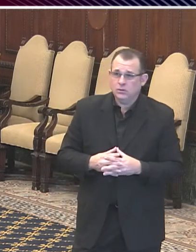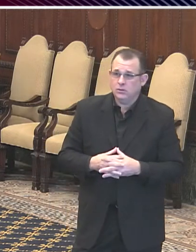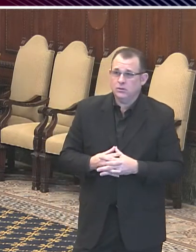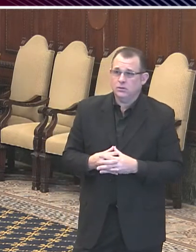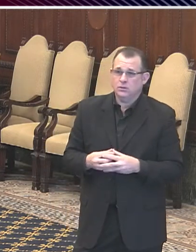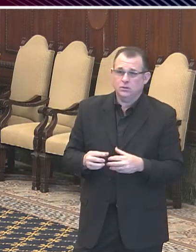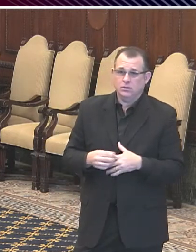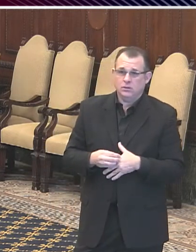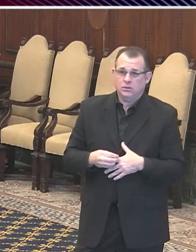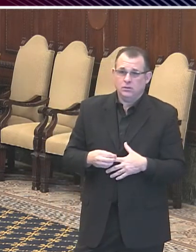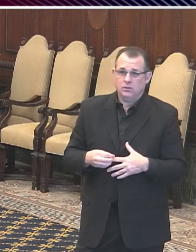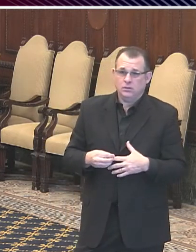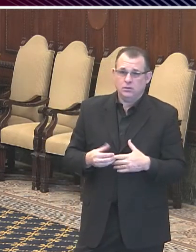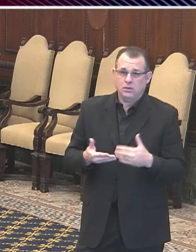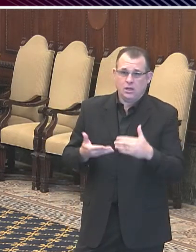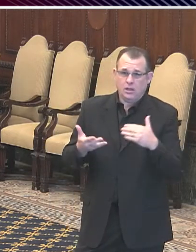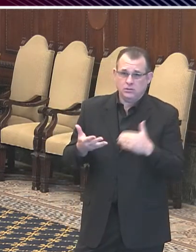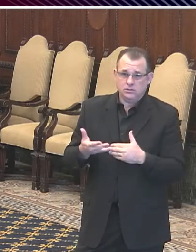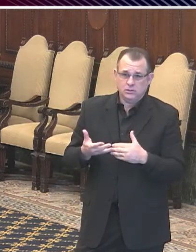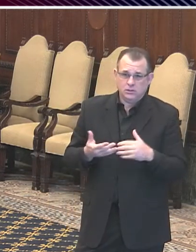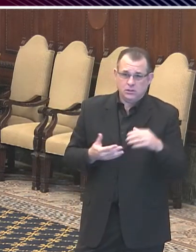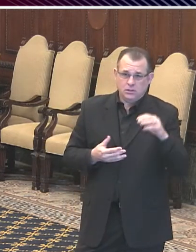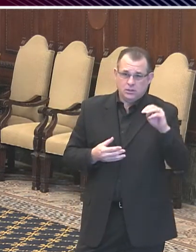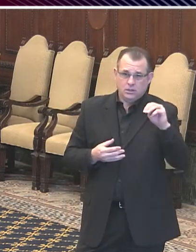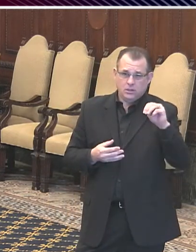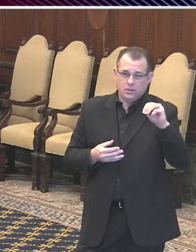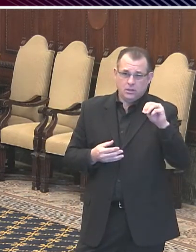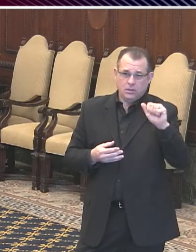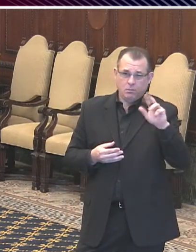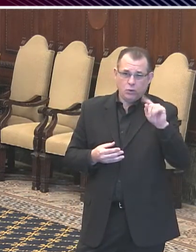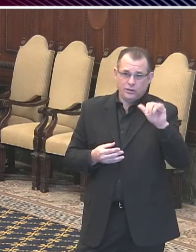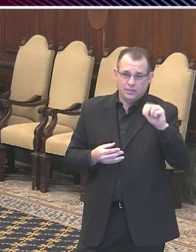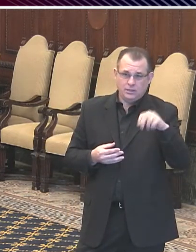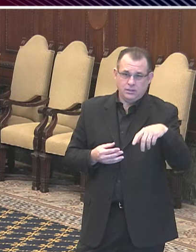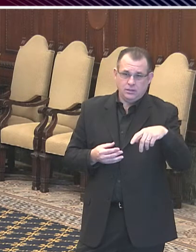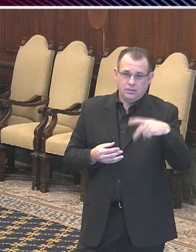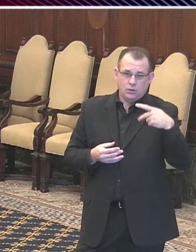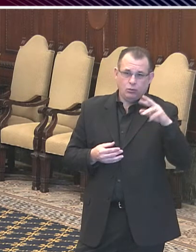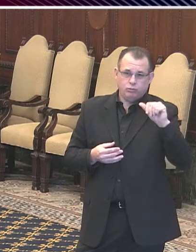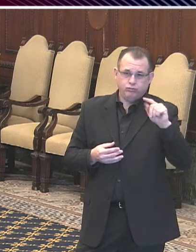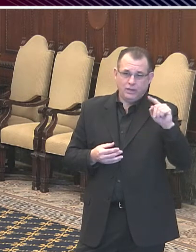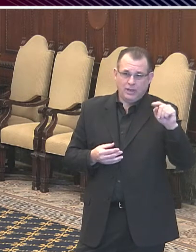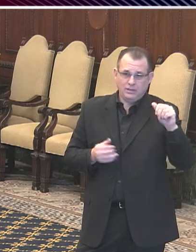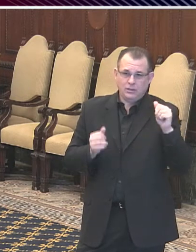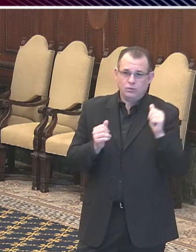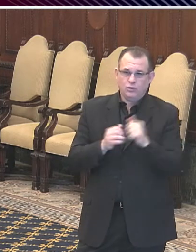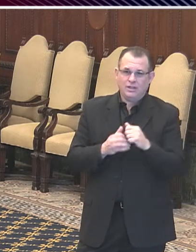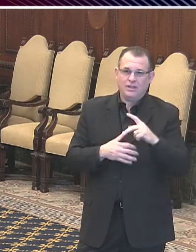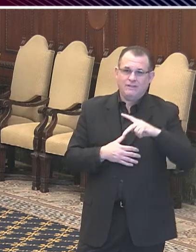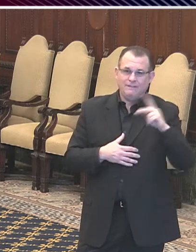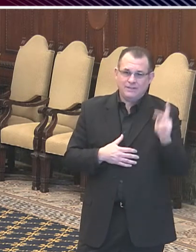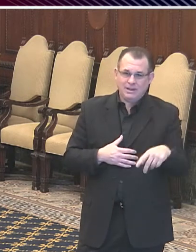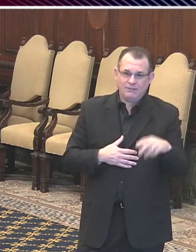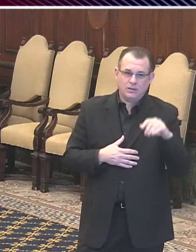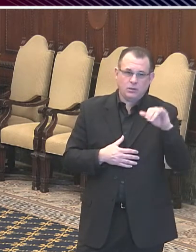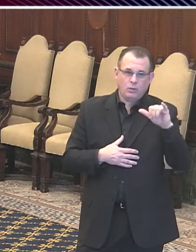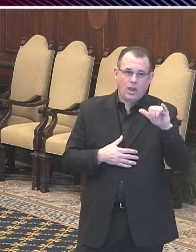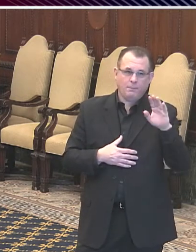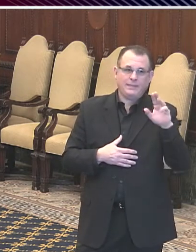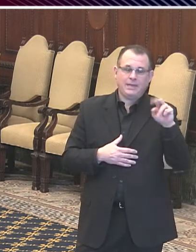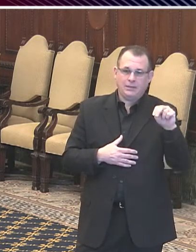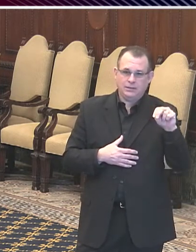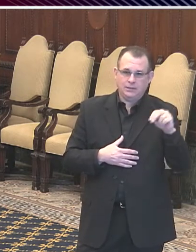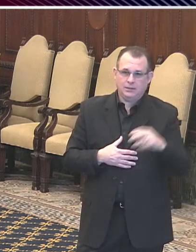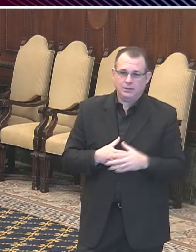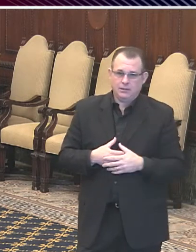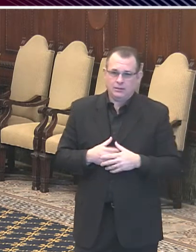Thanks, Sean. We're going to go to Martin Pratt with Philly YBN. You are now unmuted. Thank you for doing this. I have 3